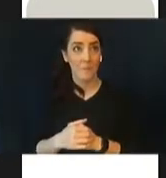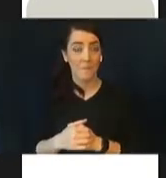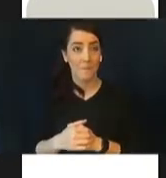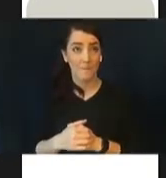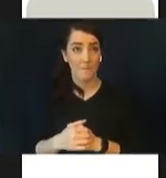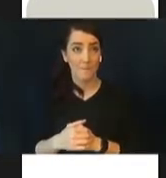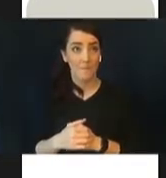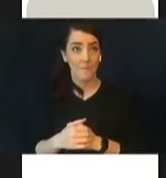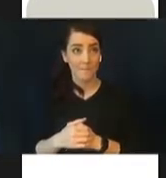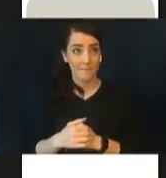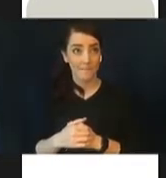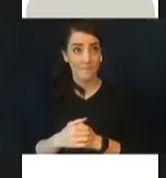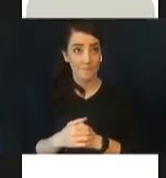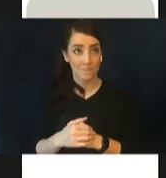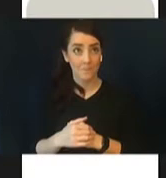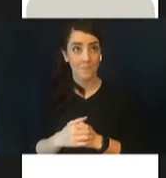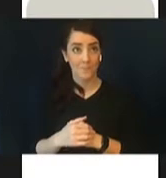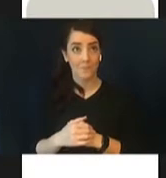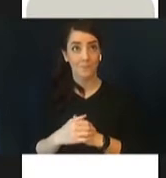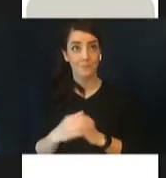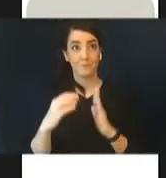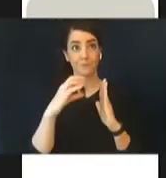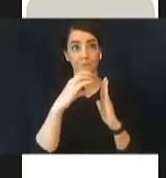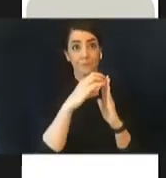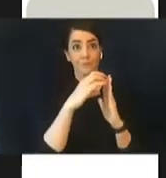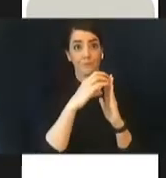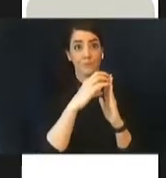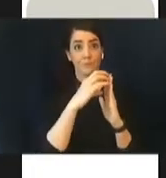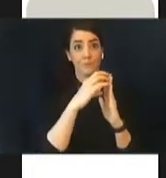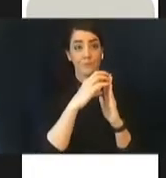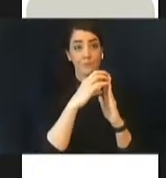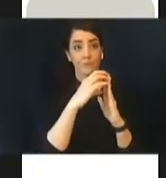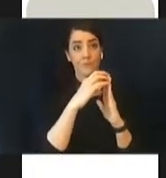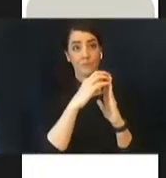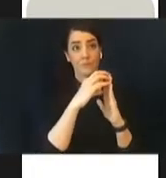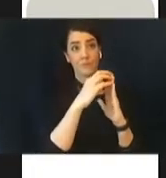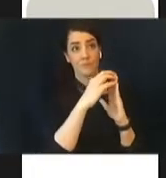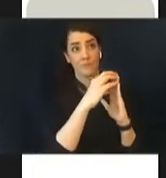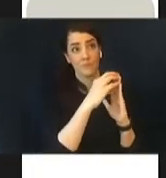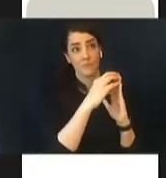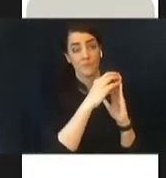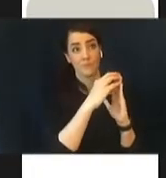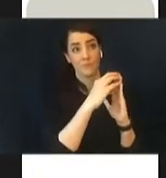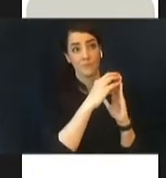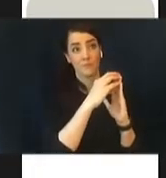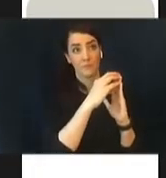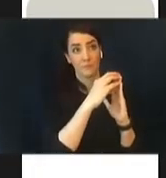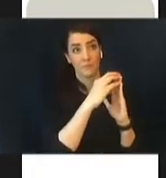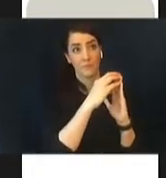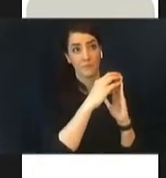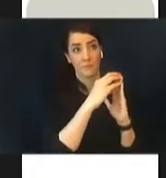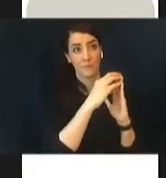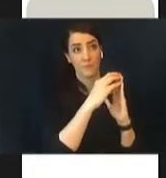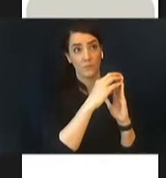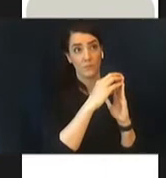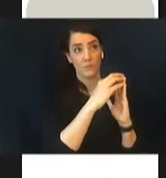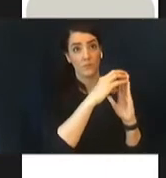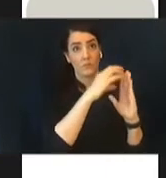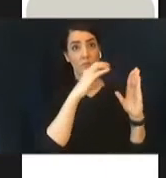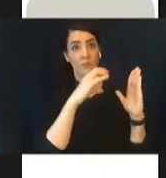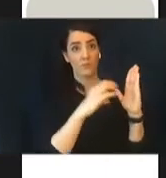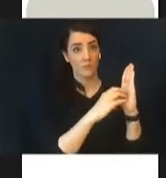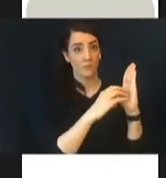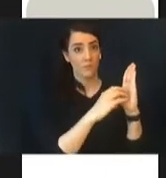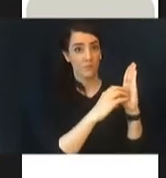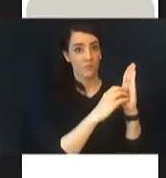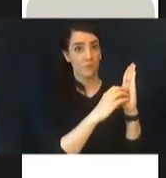resources. Wherever the Bolsheviks went, there were requisitions of foodstuffs, and the